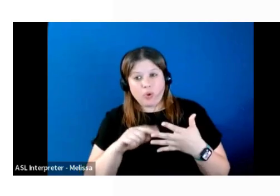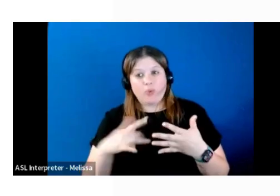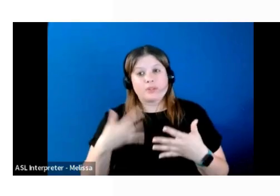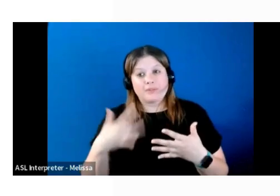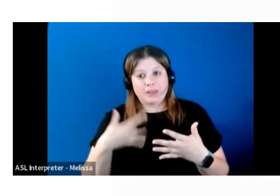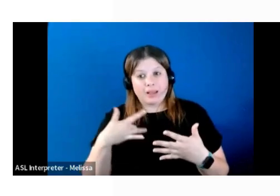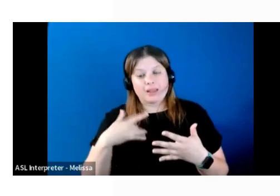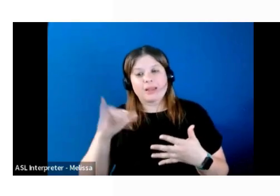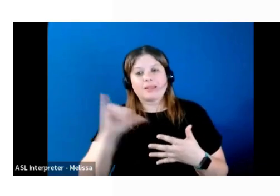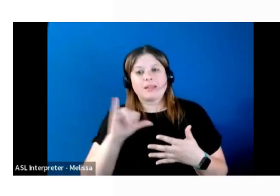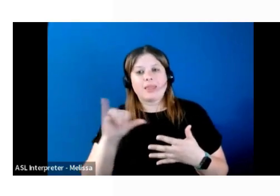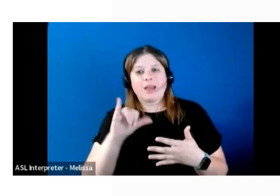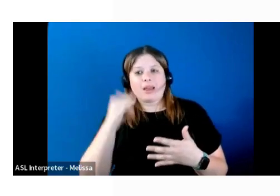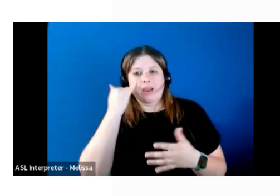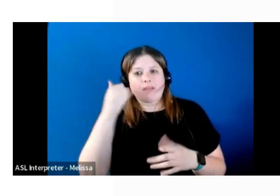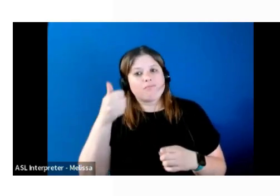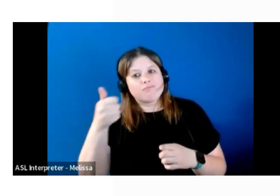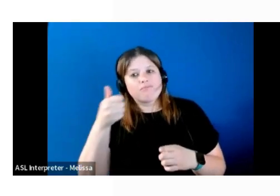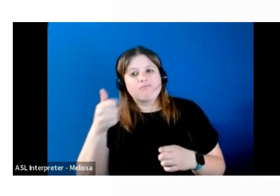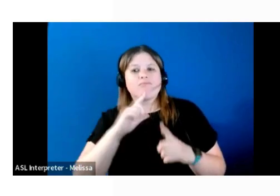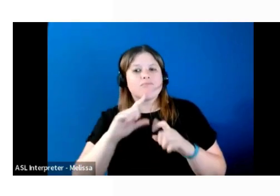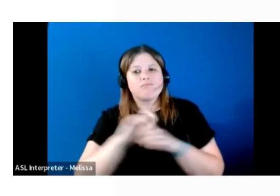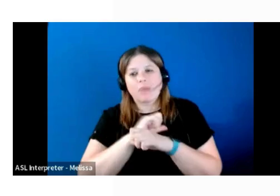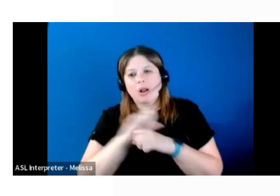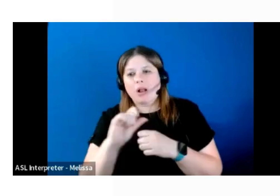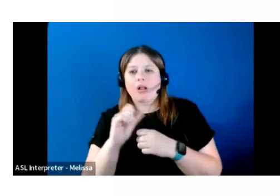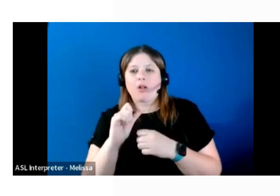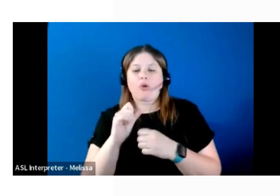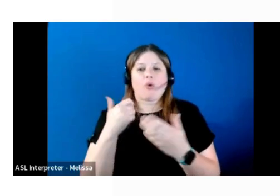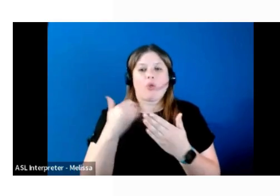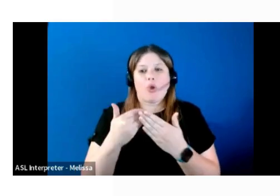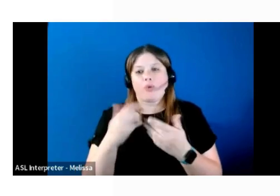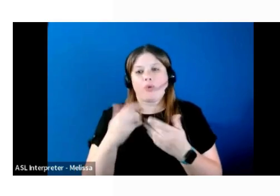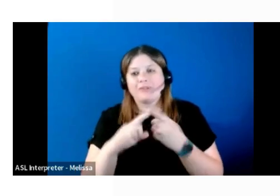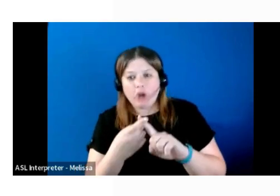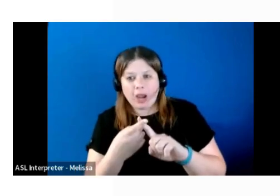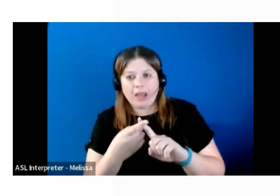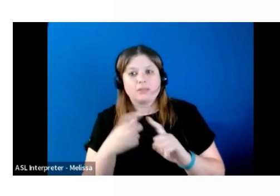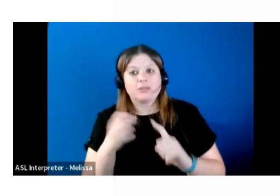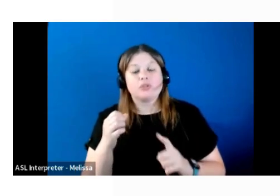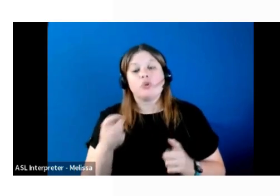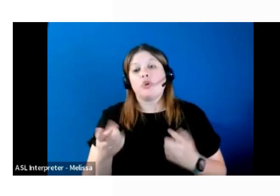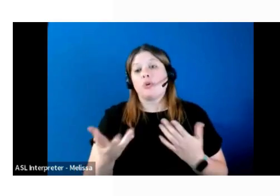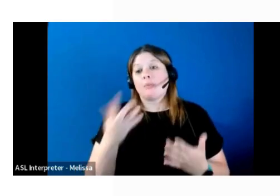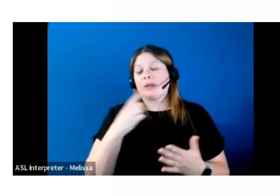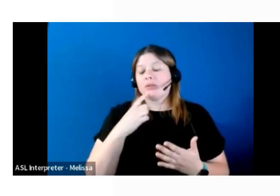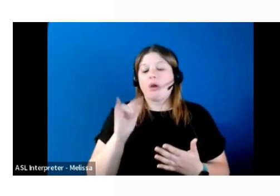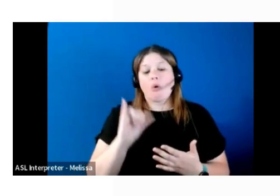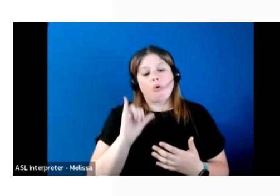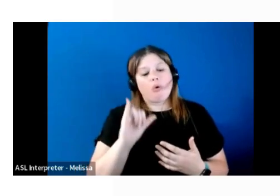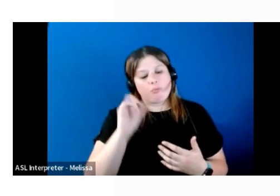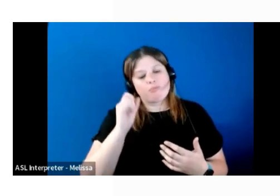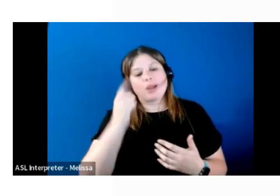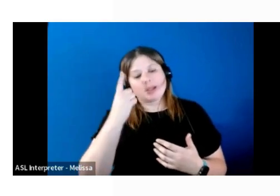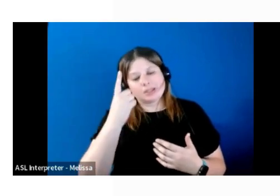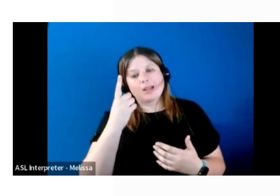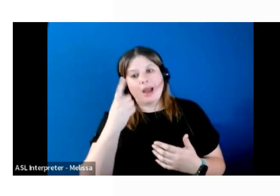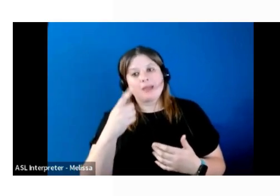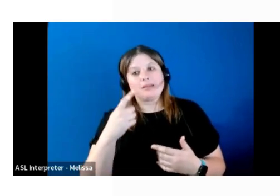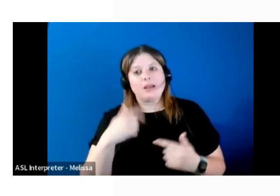friend. So you might say, it makes sense that I feel when I